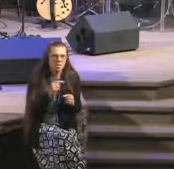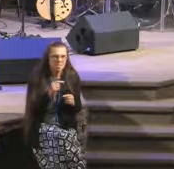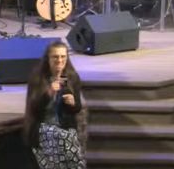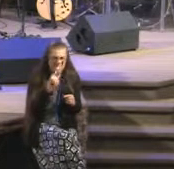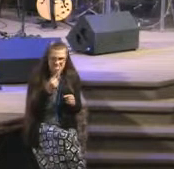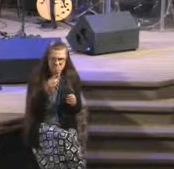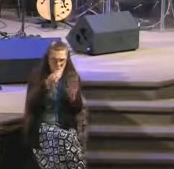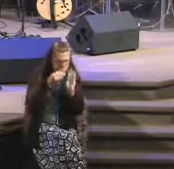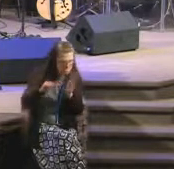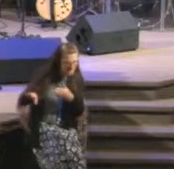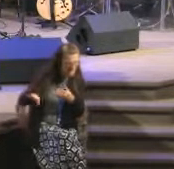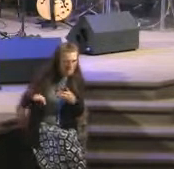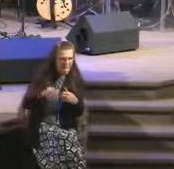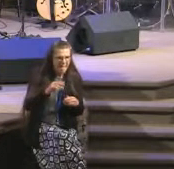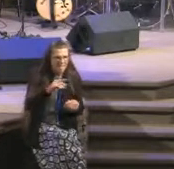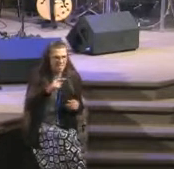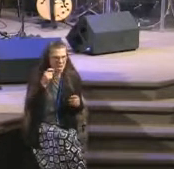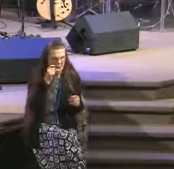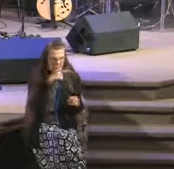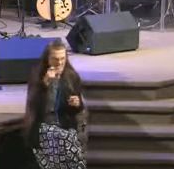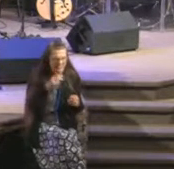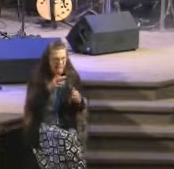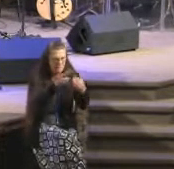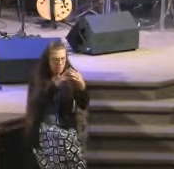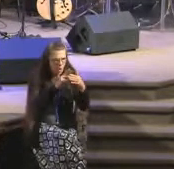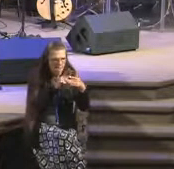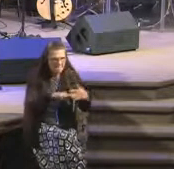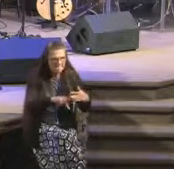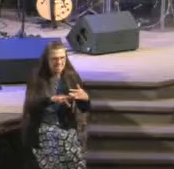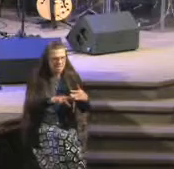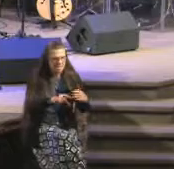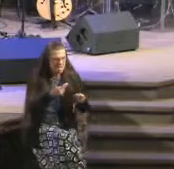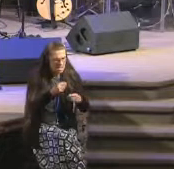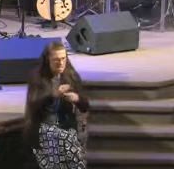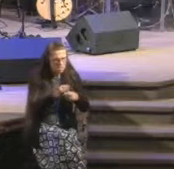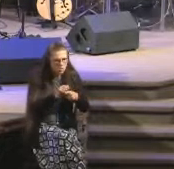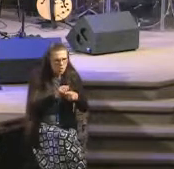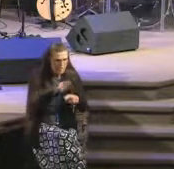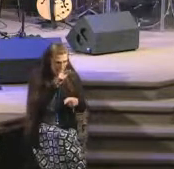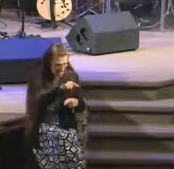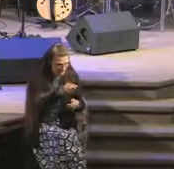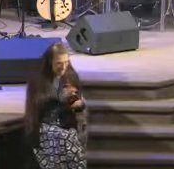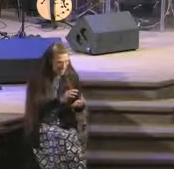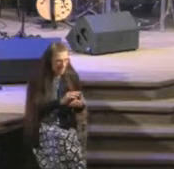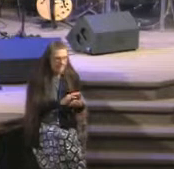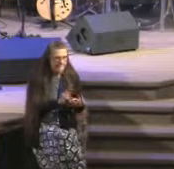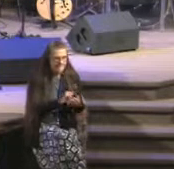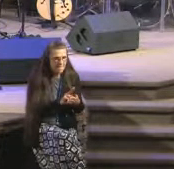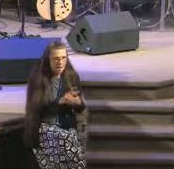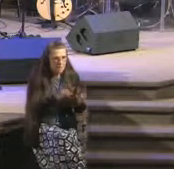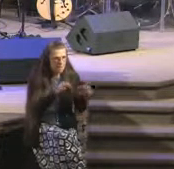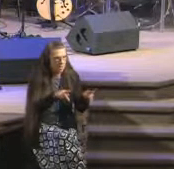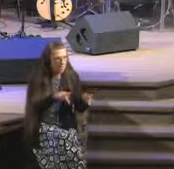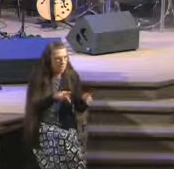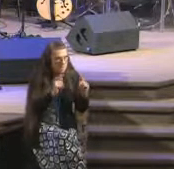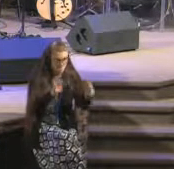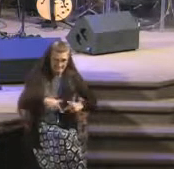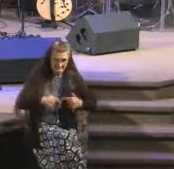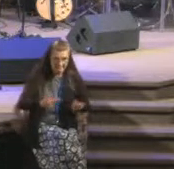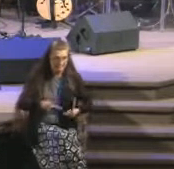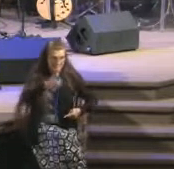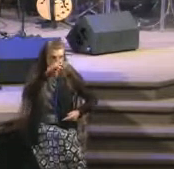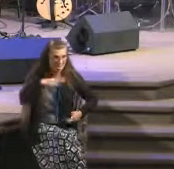things. They gave false prophecies. He's trained by these very people that God is judging. But now a living God comes on him